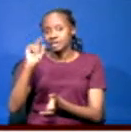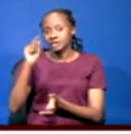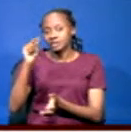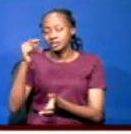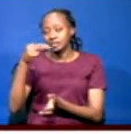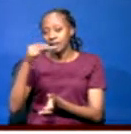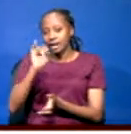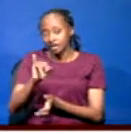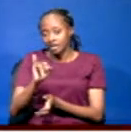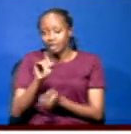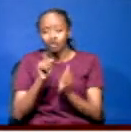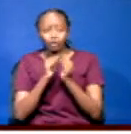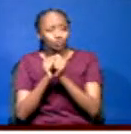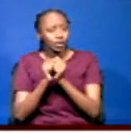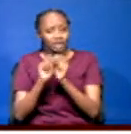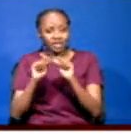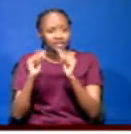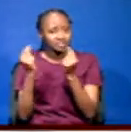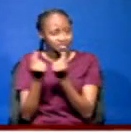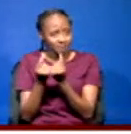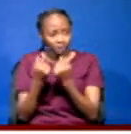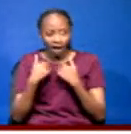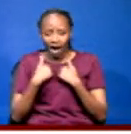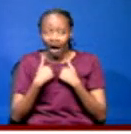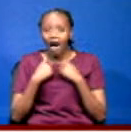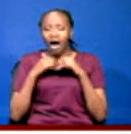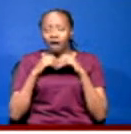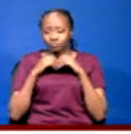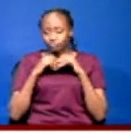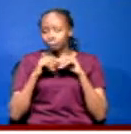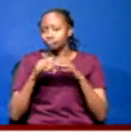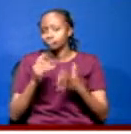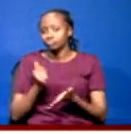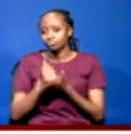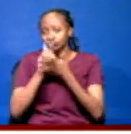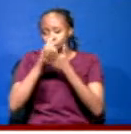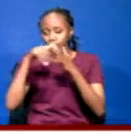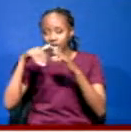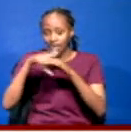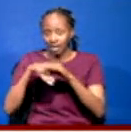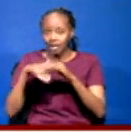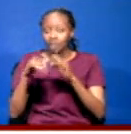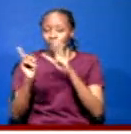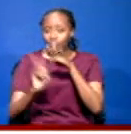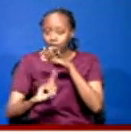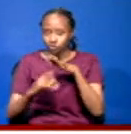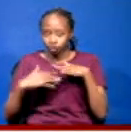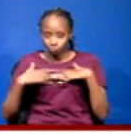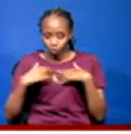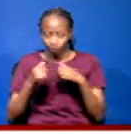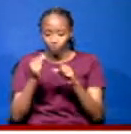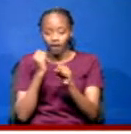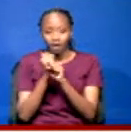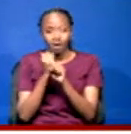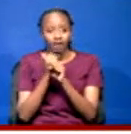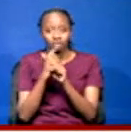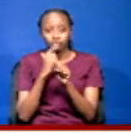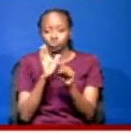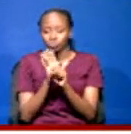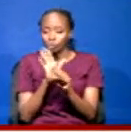virtually become an extension of the Ministry of Health. We have done so much together.